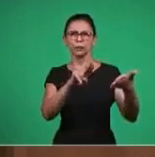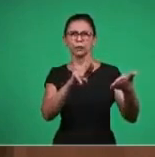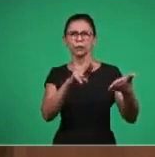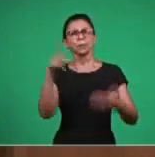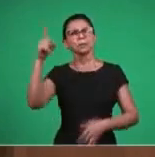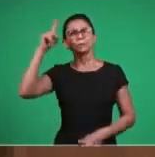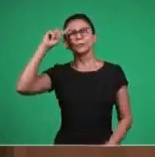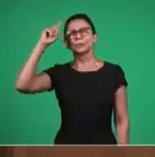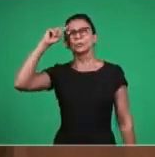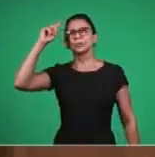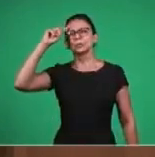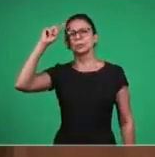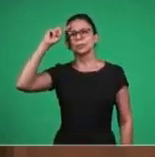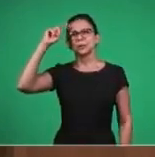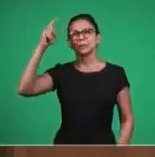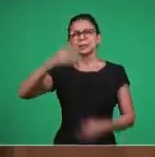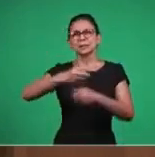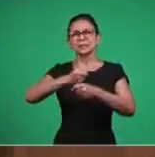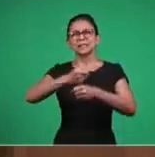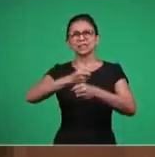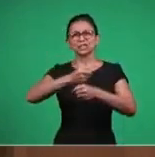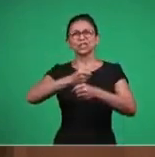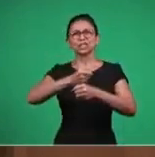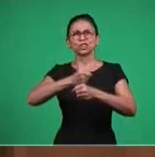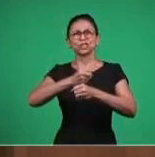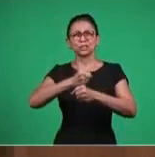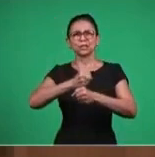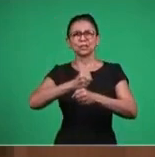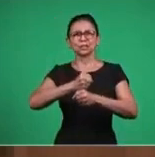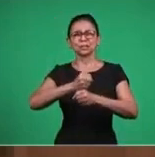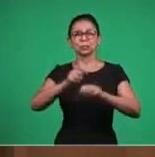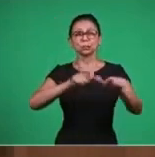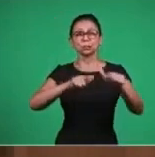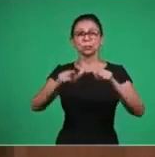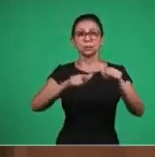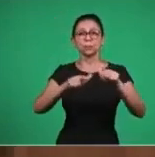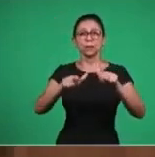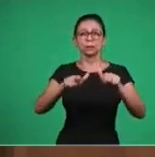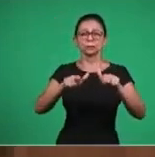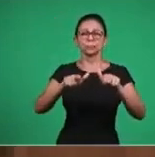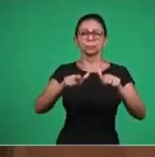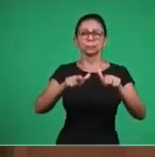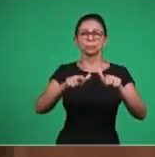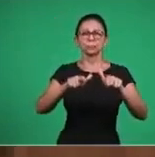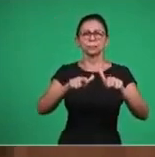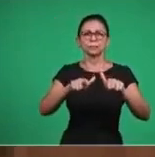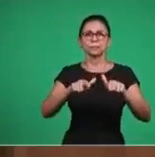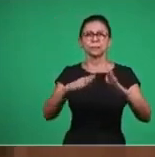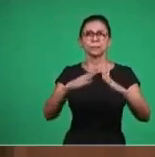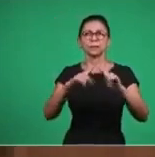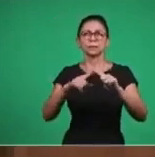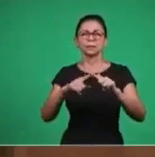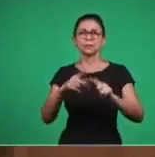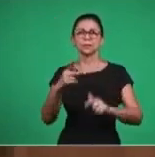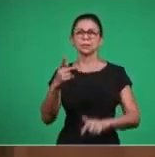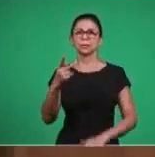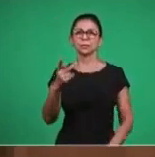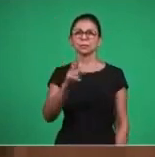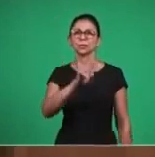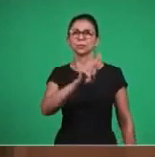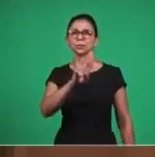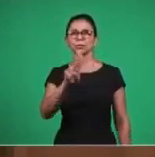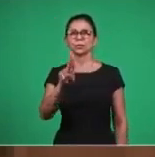We receive every day, we receive a report from the work that is being done at this time. His name was